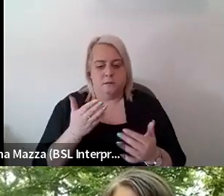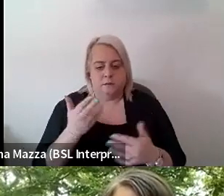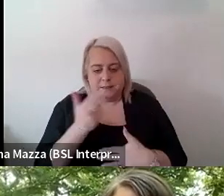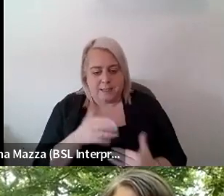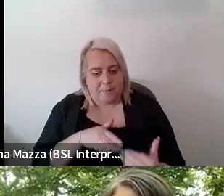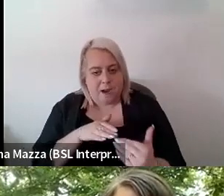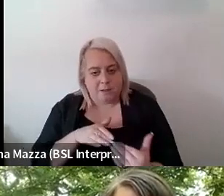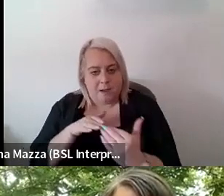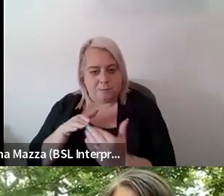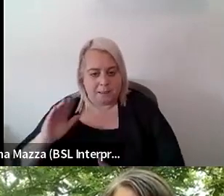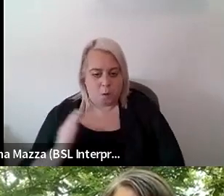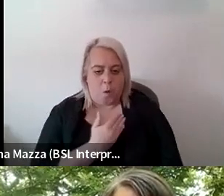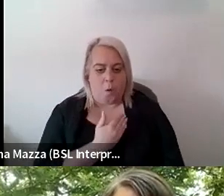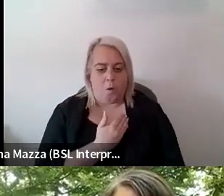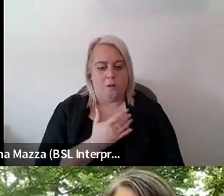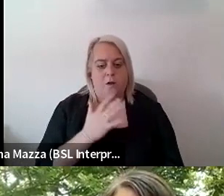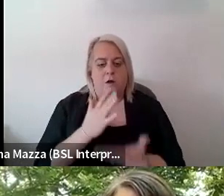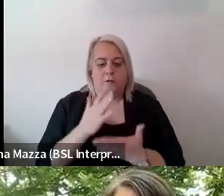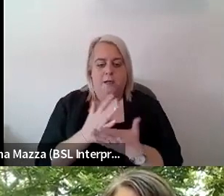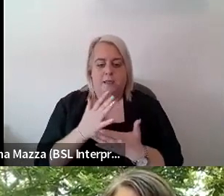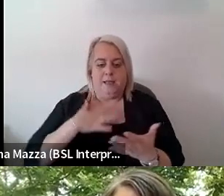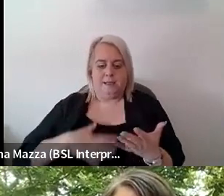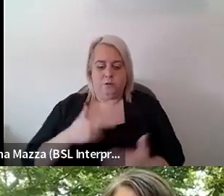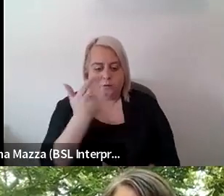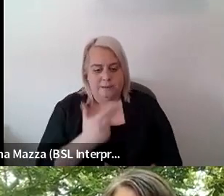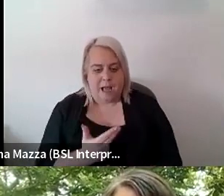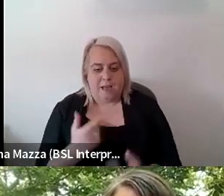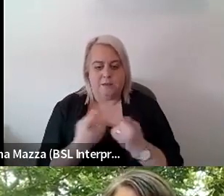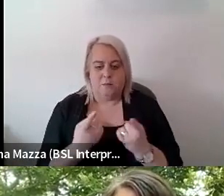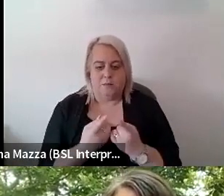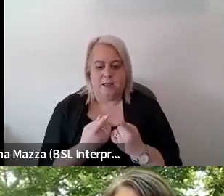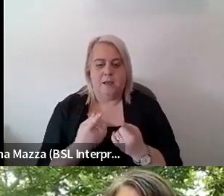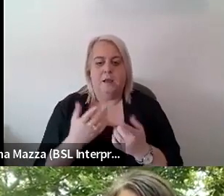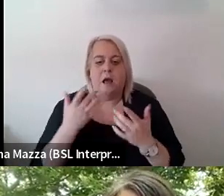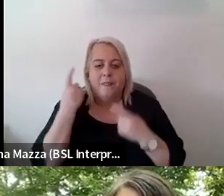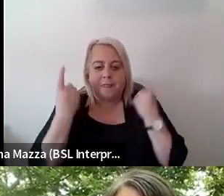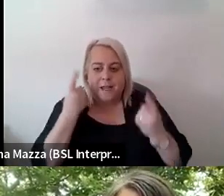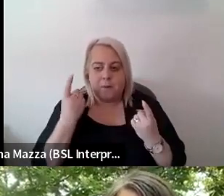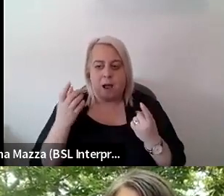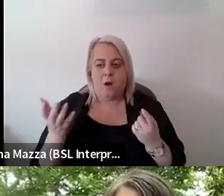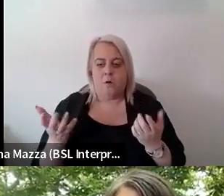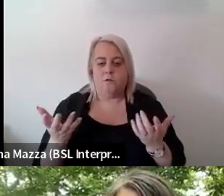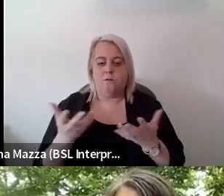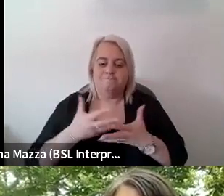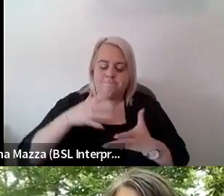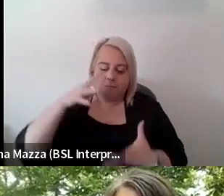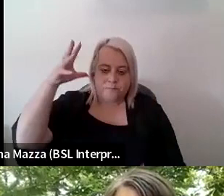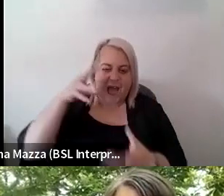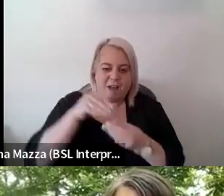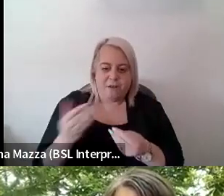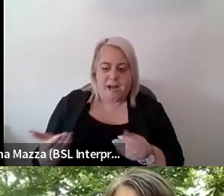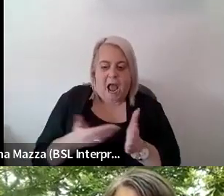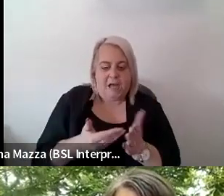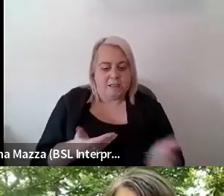It's about if you design something with kind of universal design into it, built in, kind of accessible, understood,